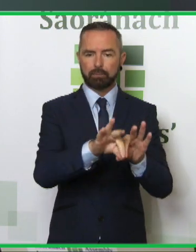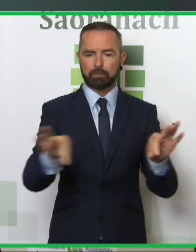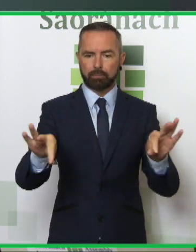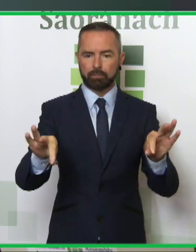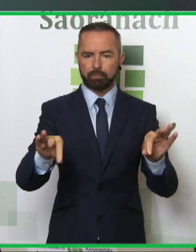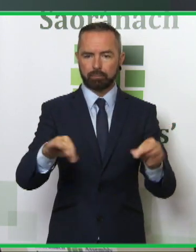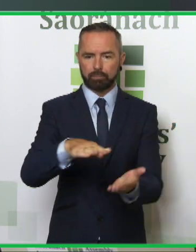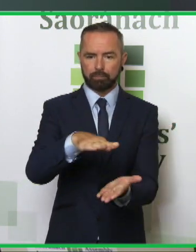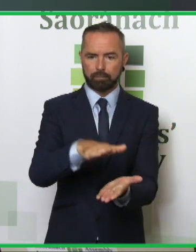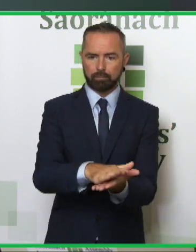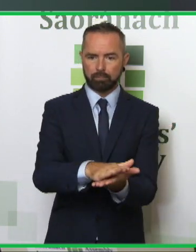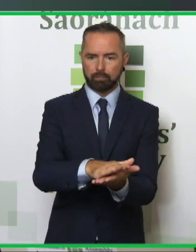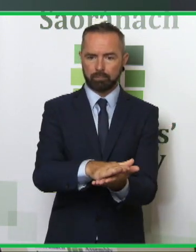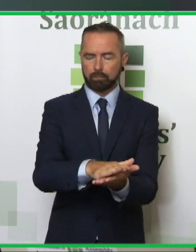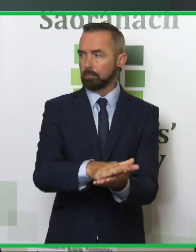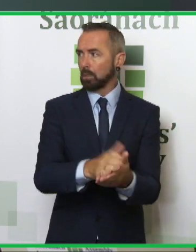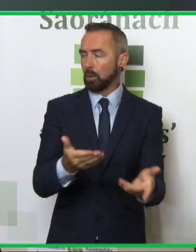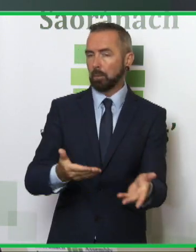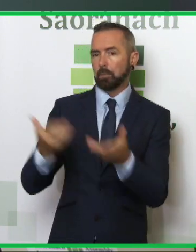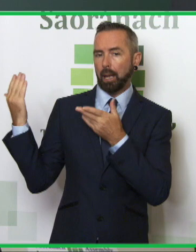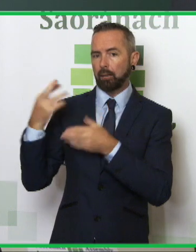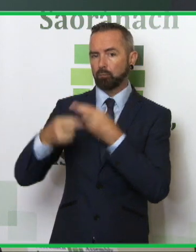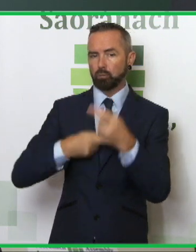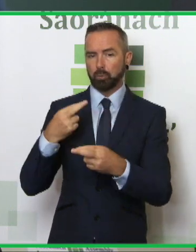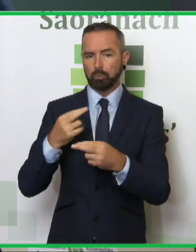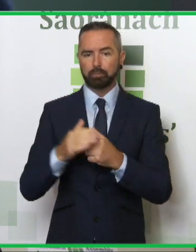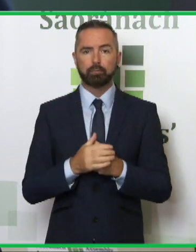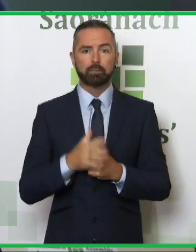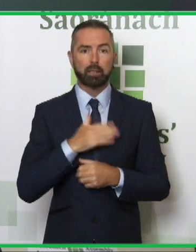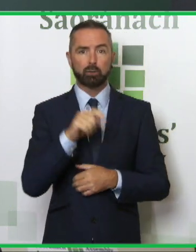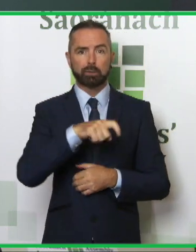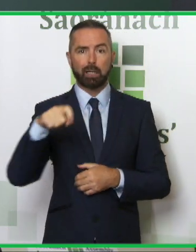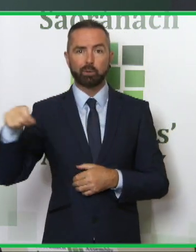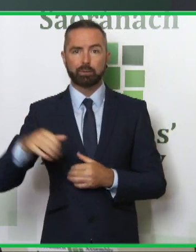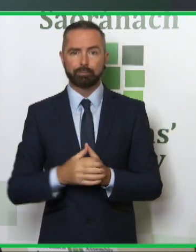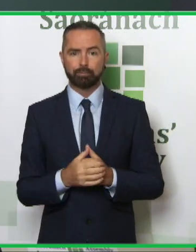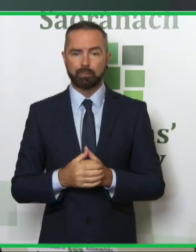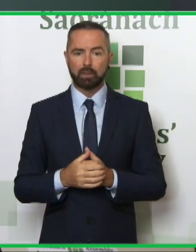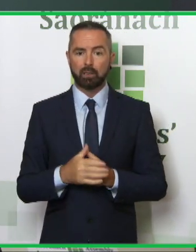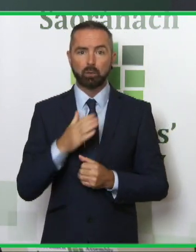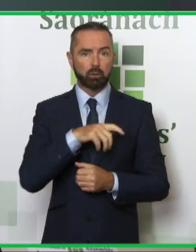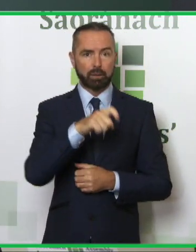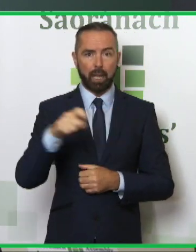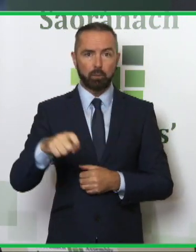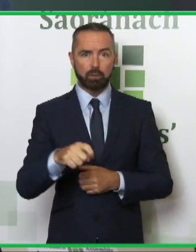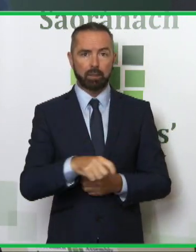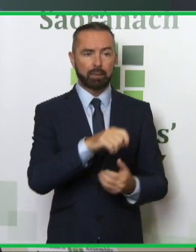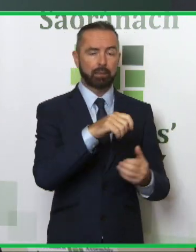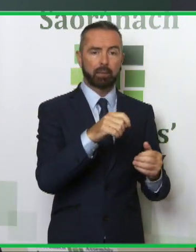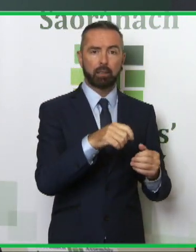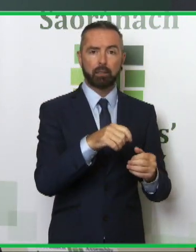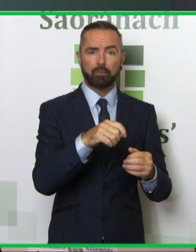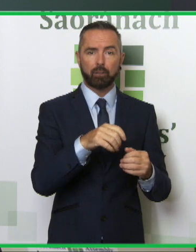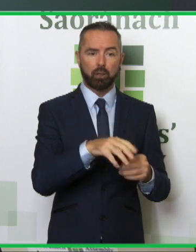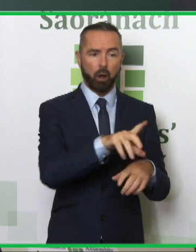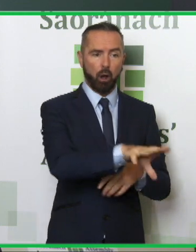case, because it's a very straightforward count, there's 3 options. We will just be taking out the ballot papers, counting them and sorting them into piles for option 1, option 2